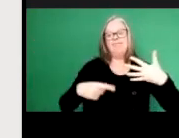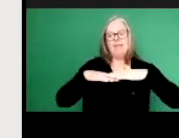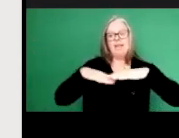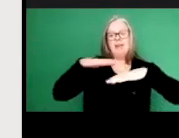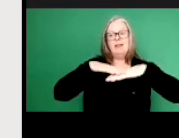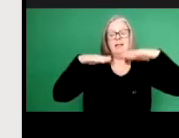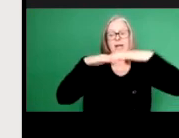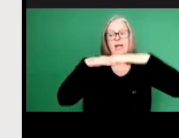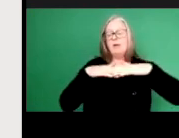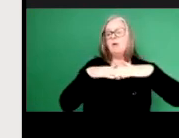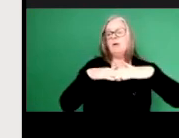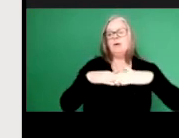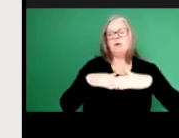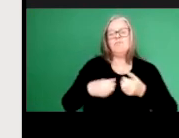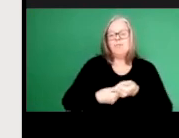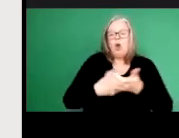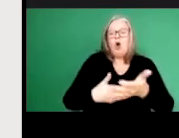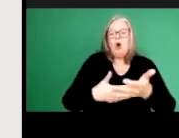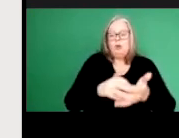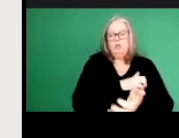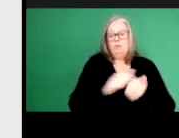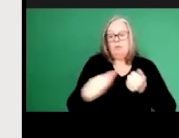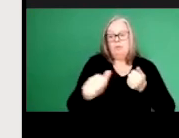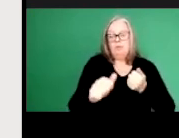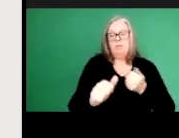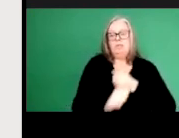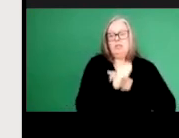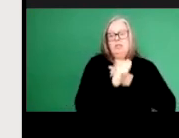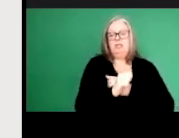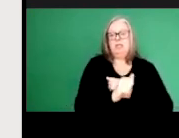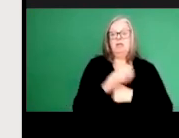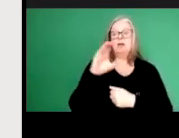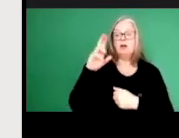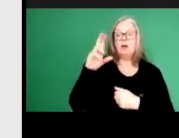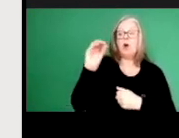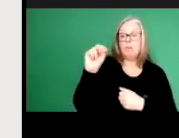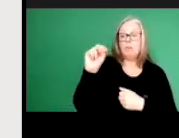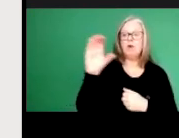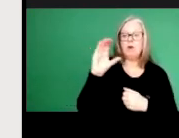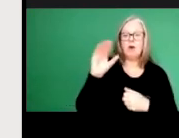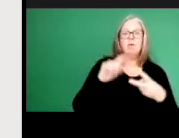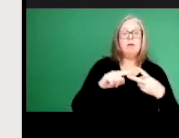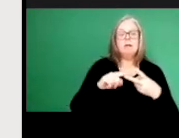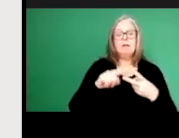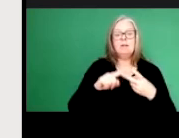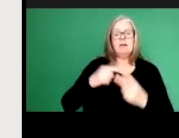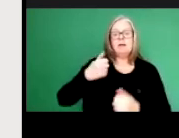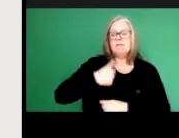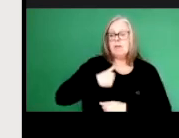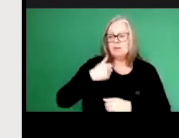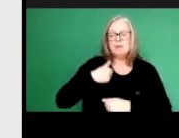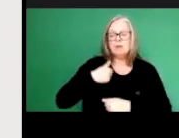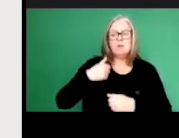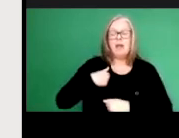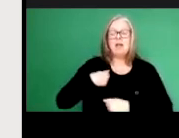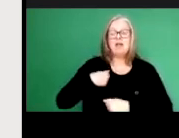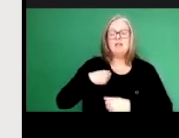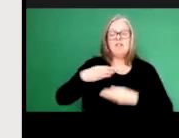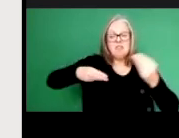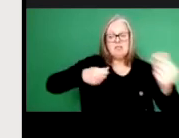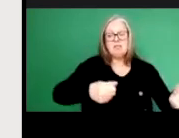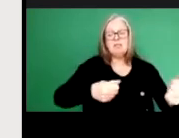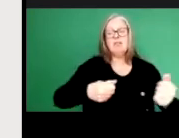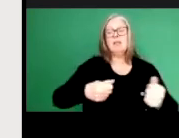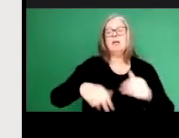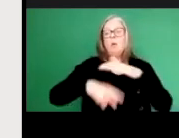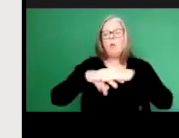also, you know, political structures, um, the populist authoritarianism, militarized security discourse, and racist policies, which